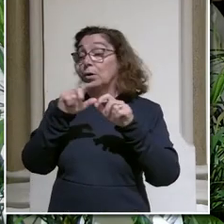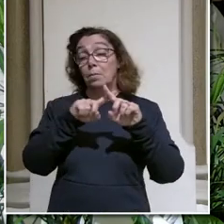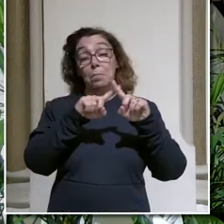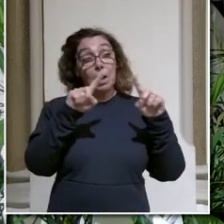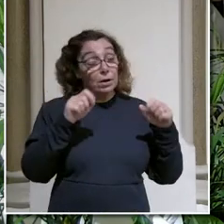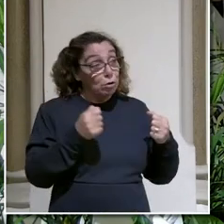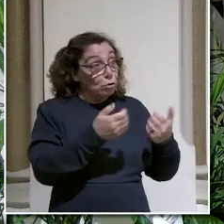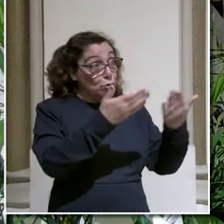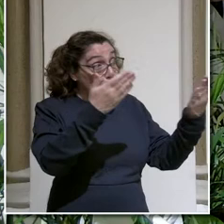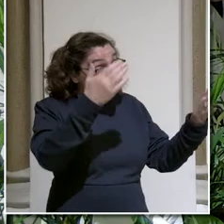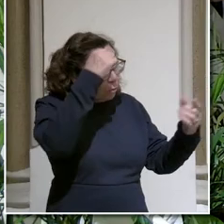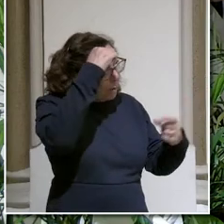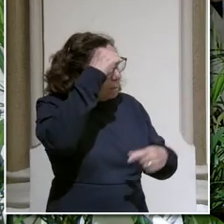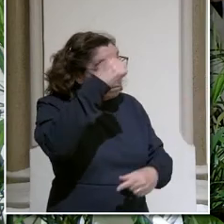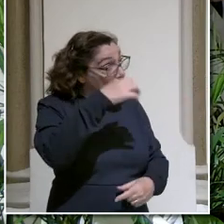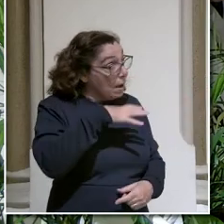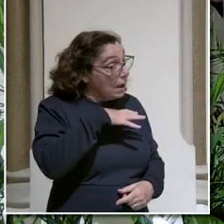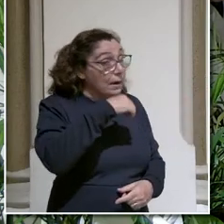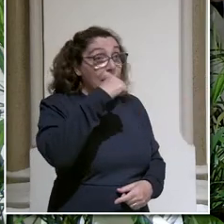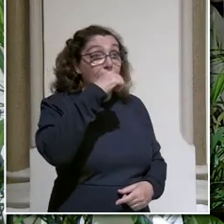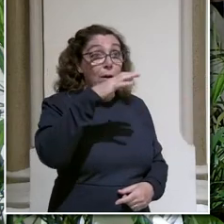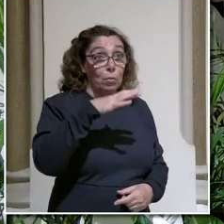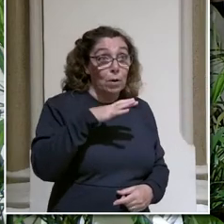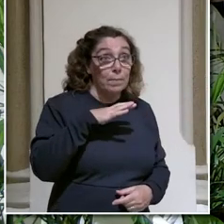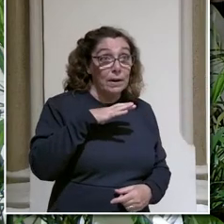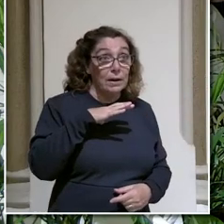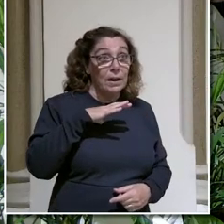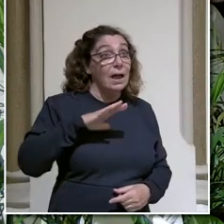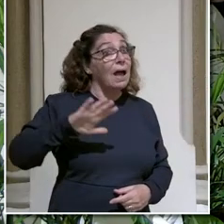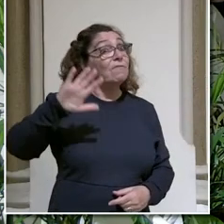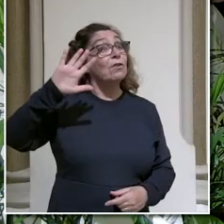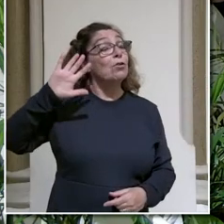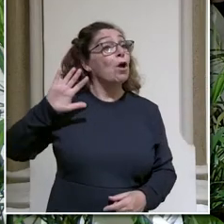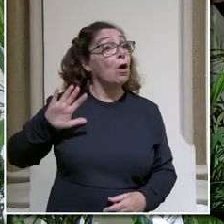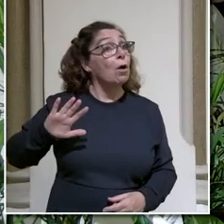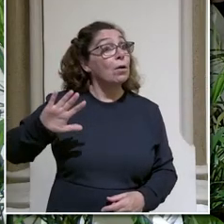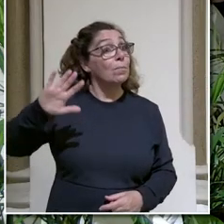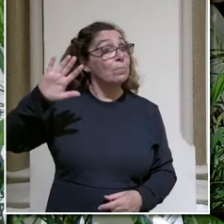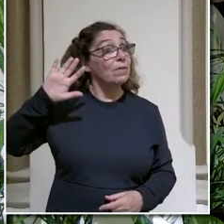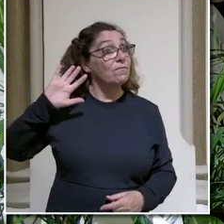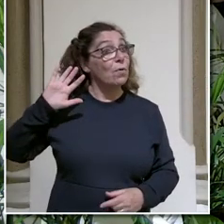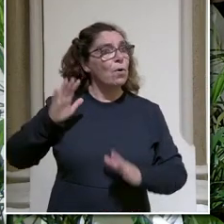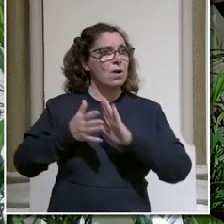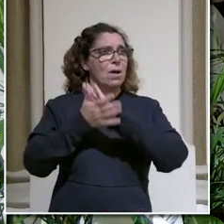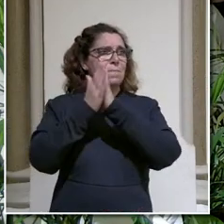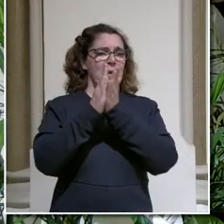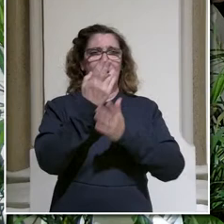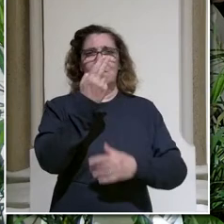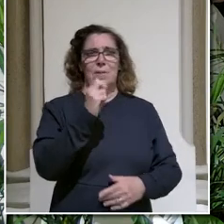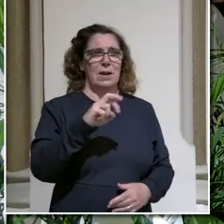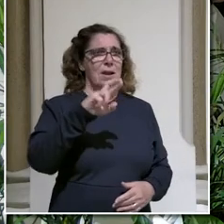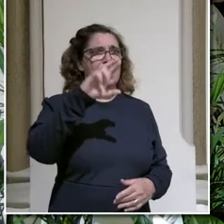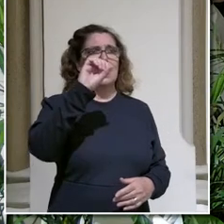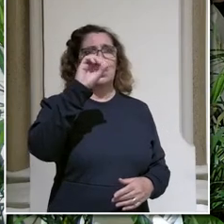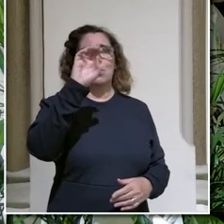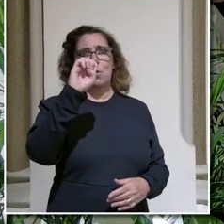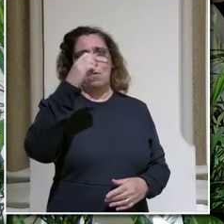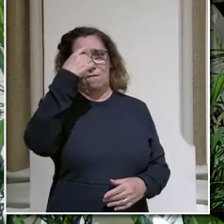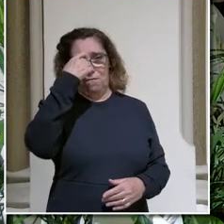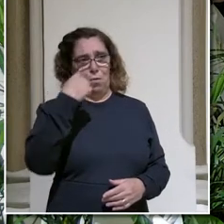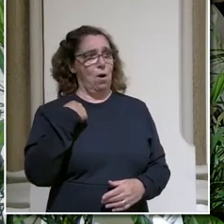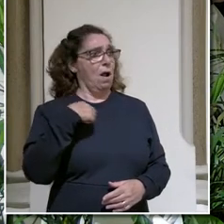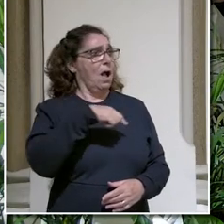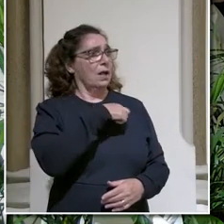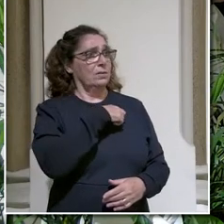men and women have long before been heroes in our midst without